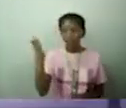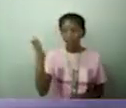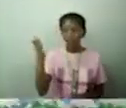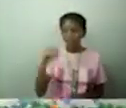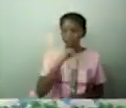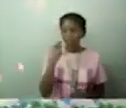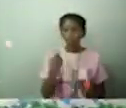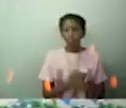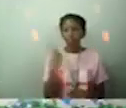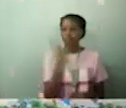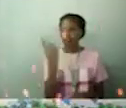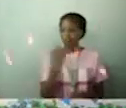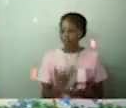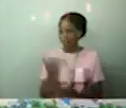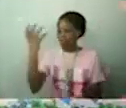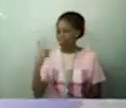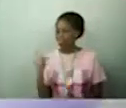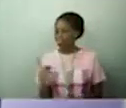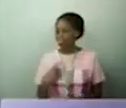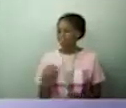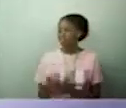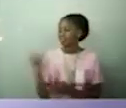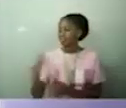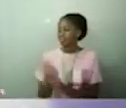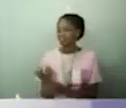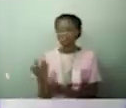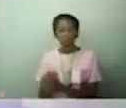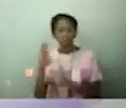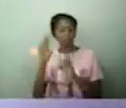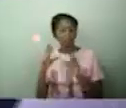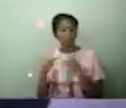She's not only fabulously rich and dealing with the top people. She is the home.